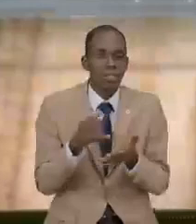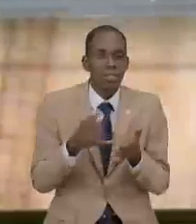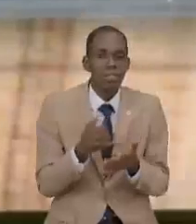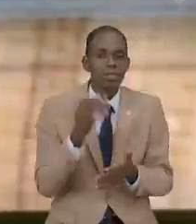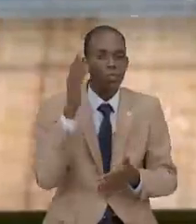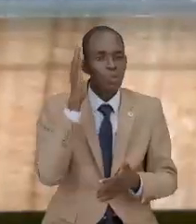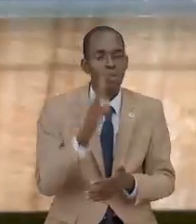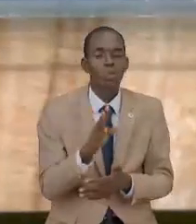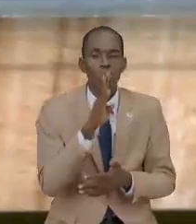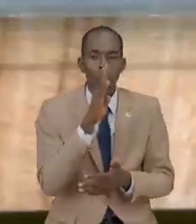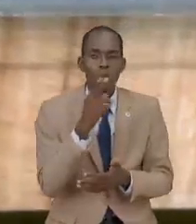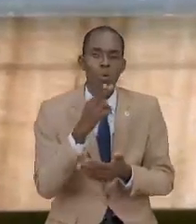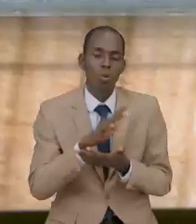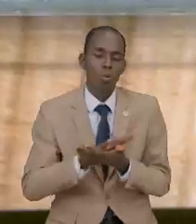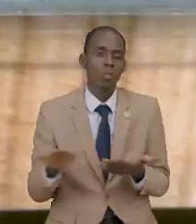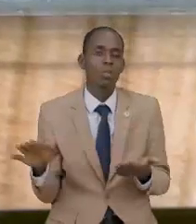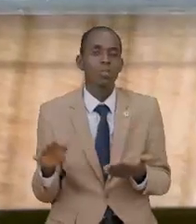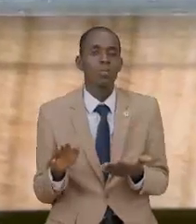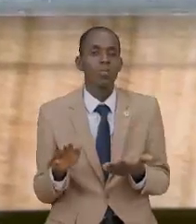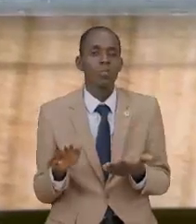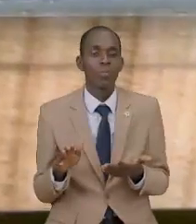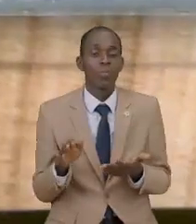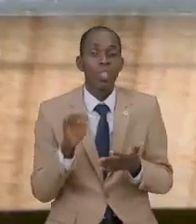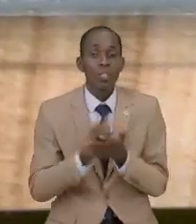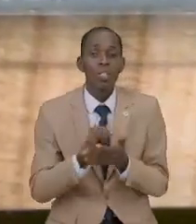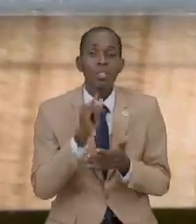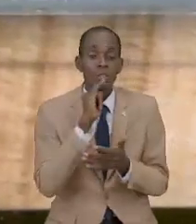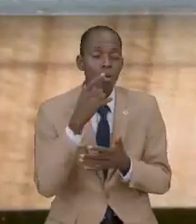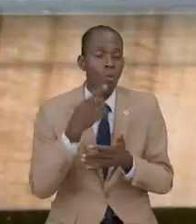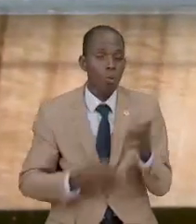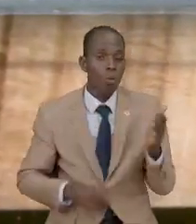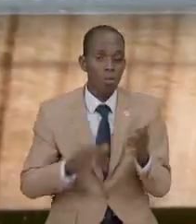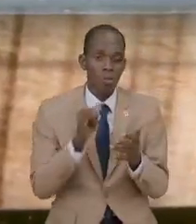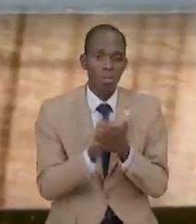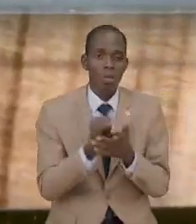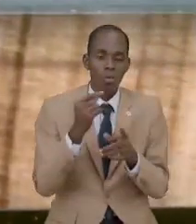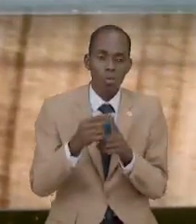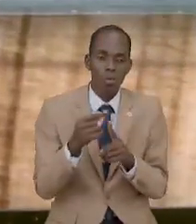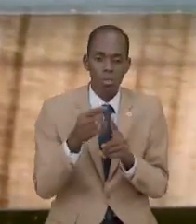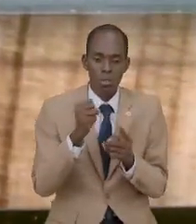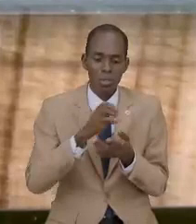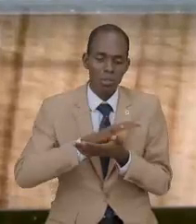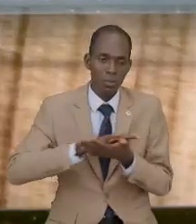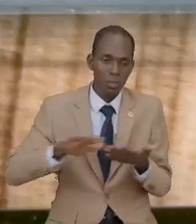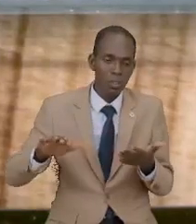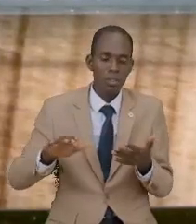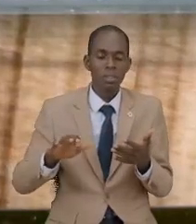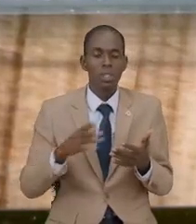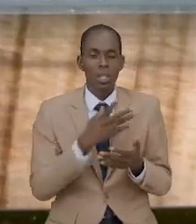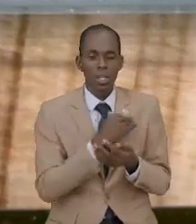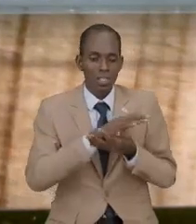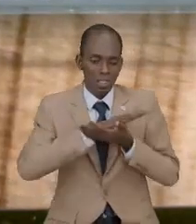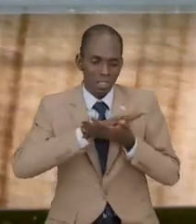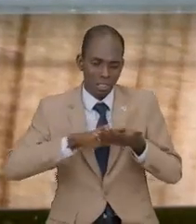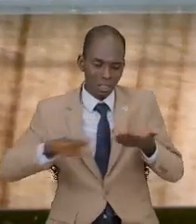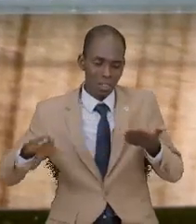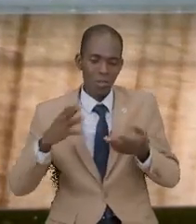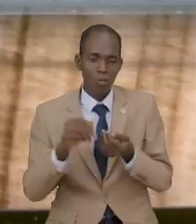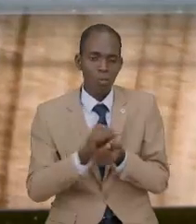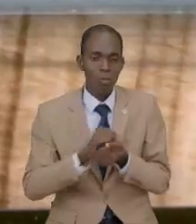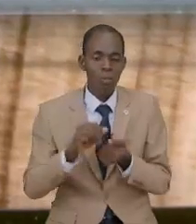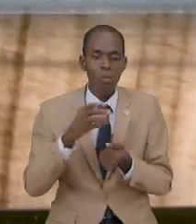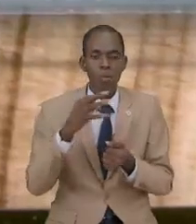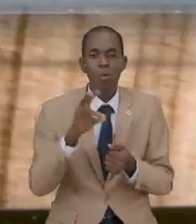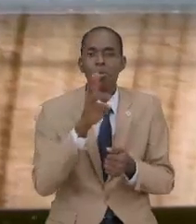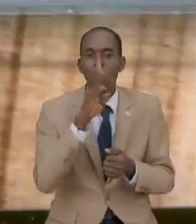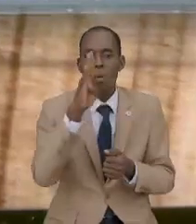be holy. That's what sanctify and cleanse it by the washing of water by the